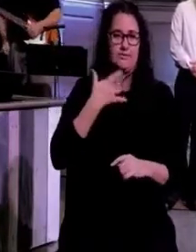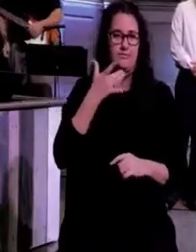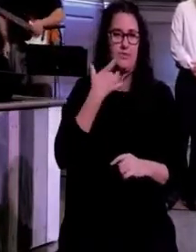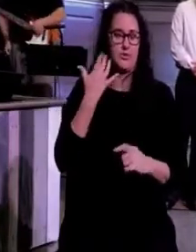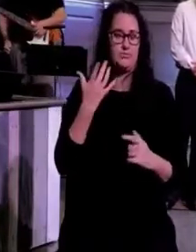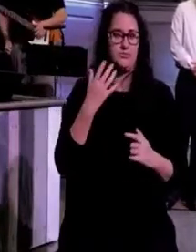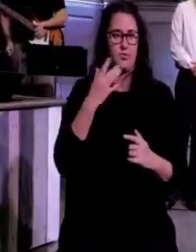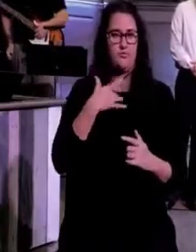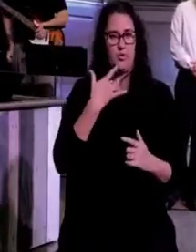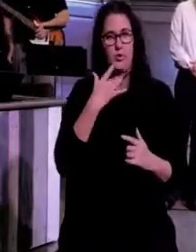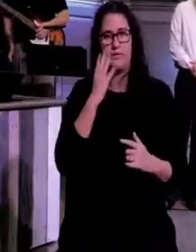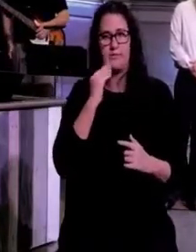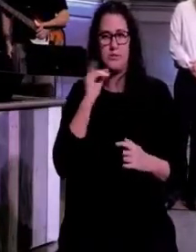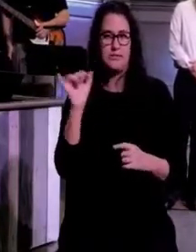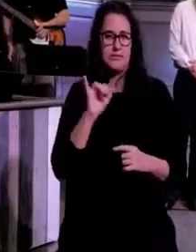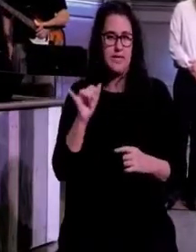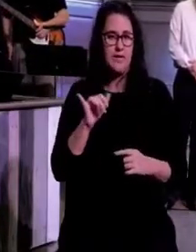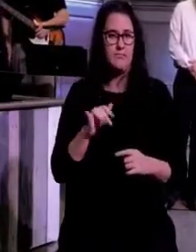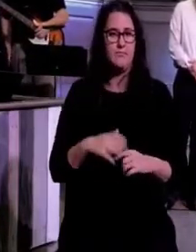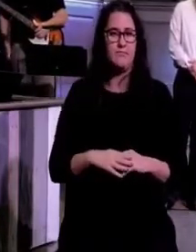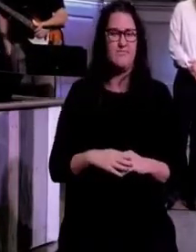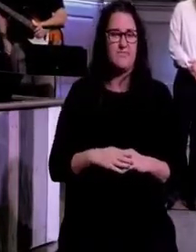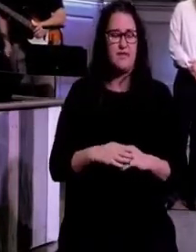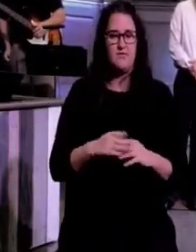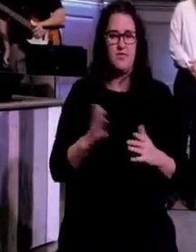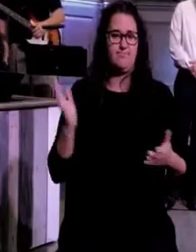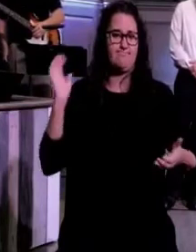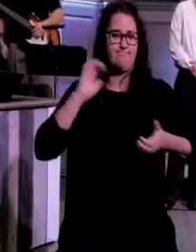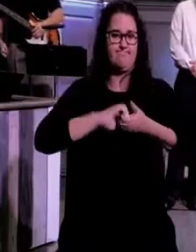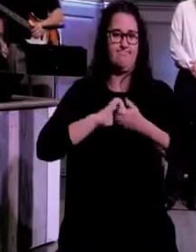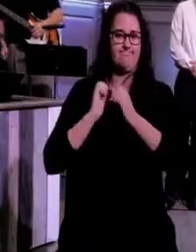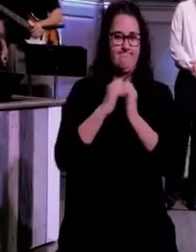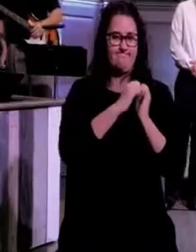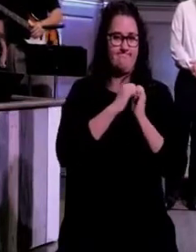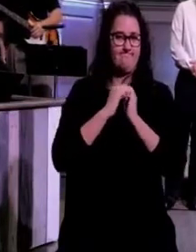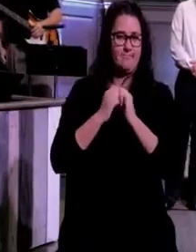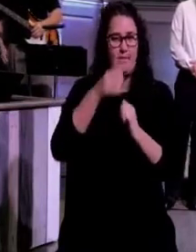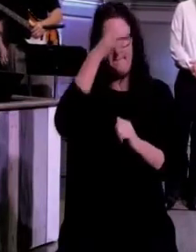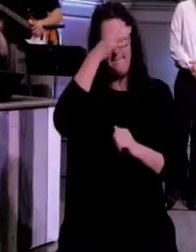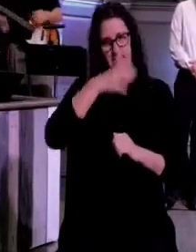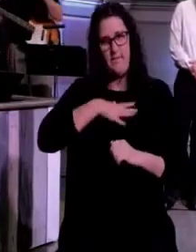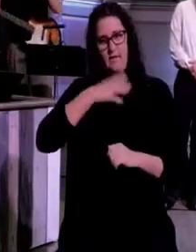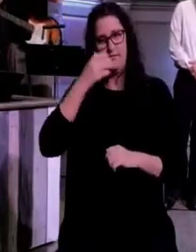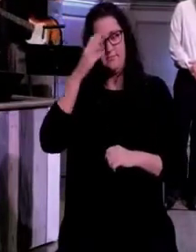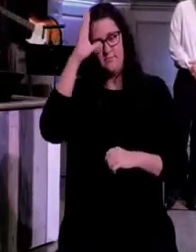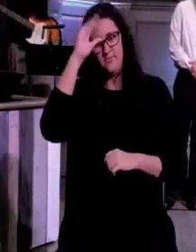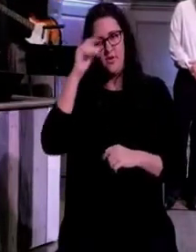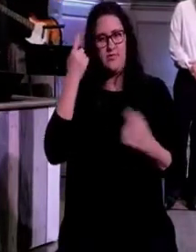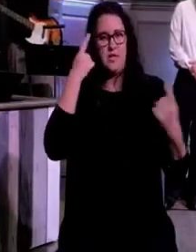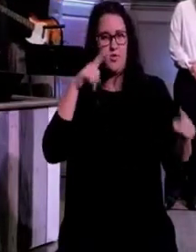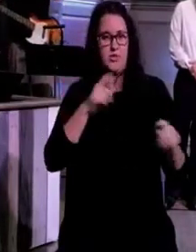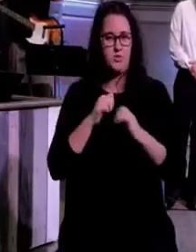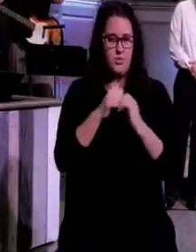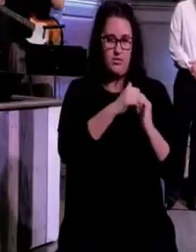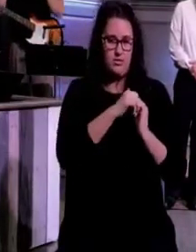The consult, the collaboration of men of God agree together.